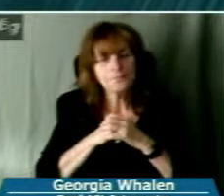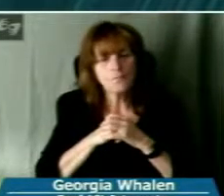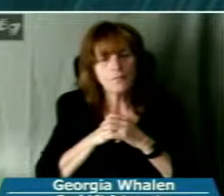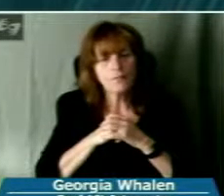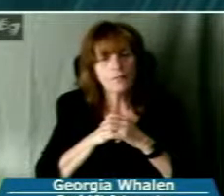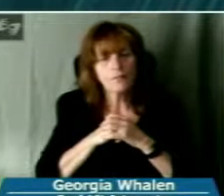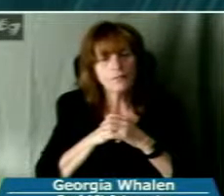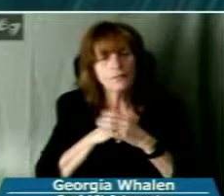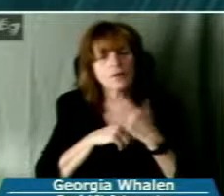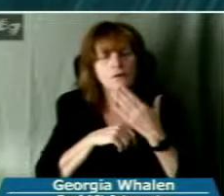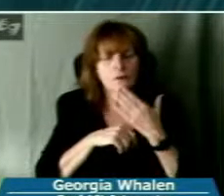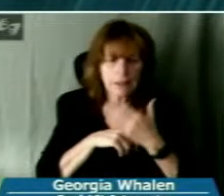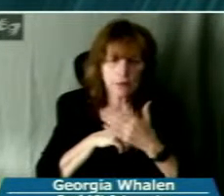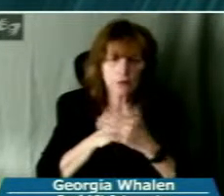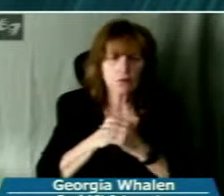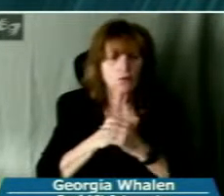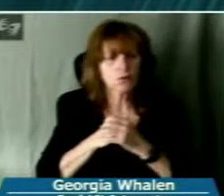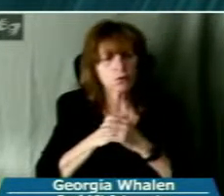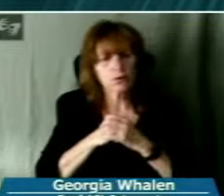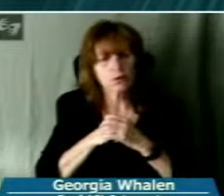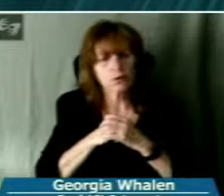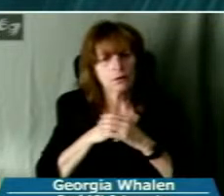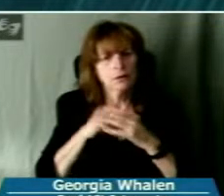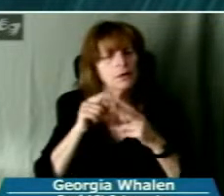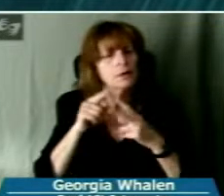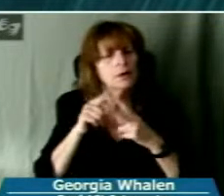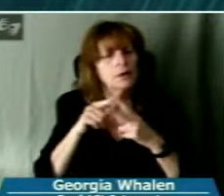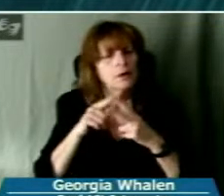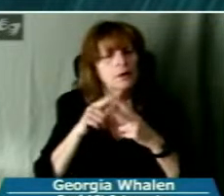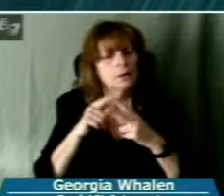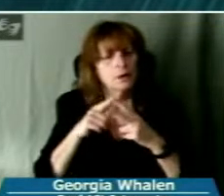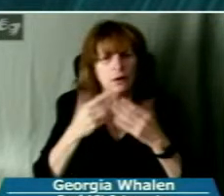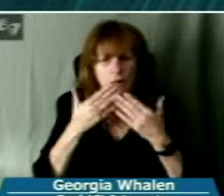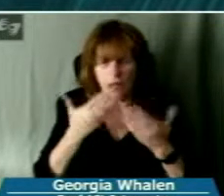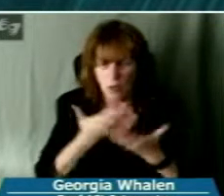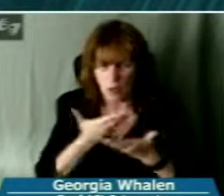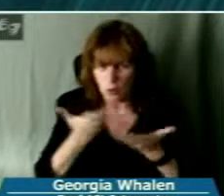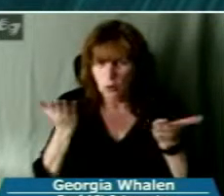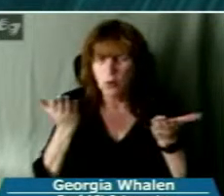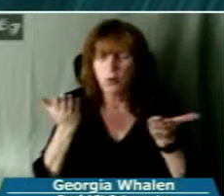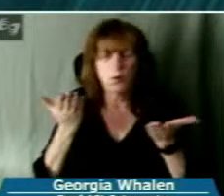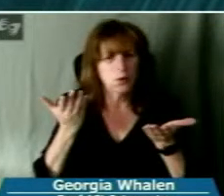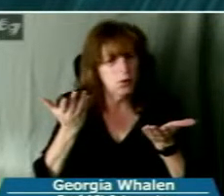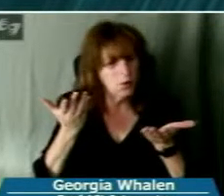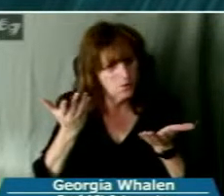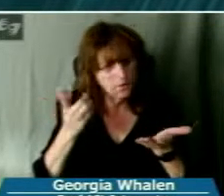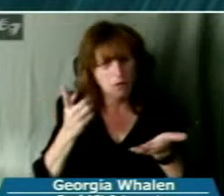Thanks, guys, for asking answering my questions and for helping build the timeline leading up to the decanting.